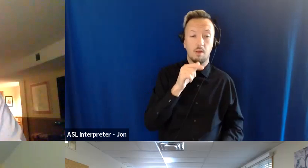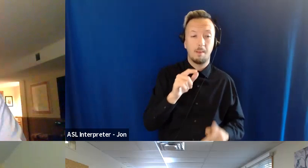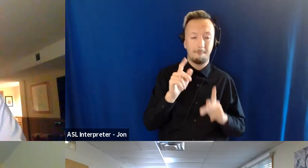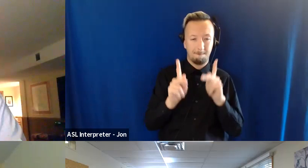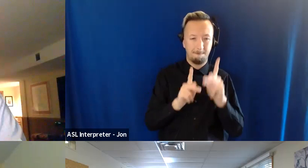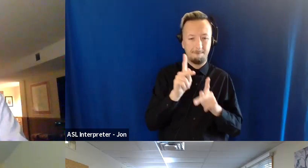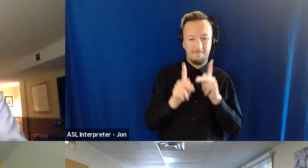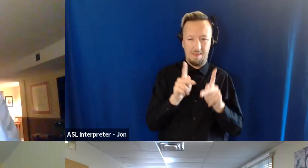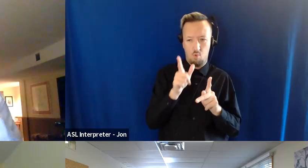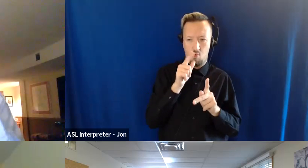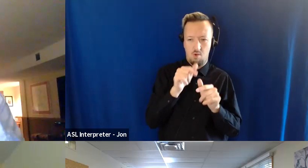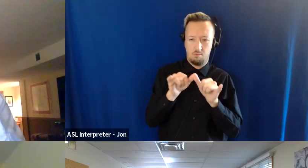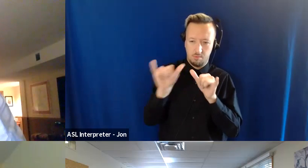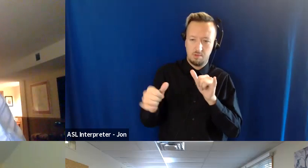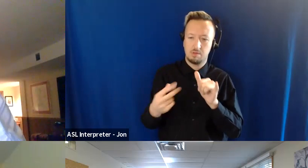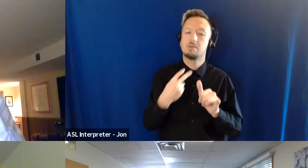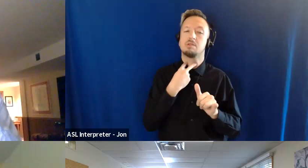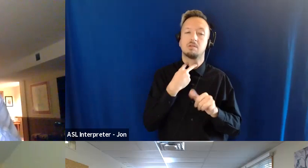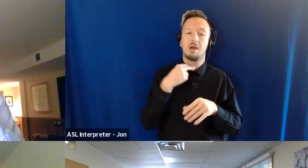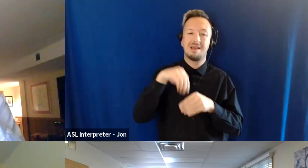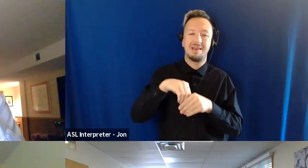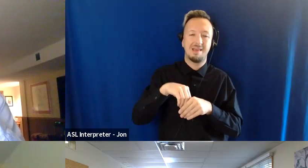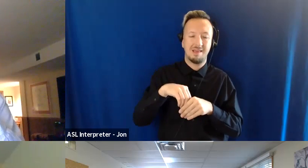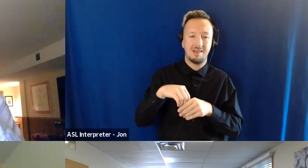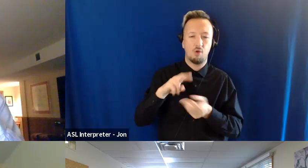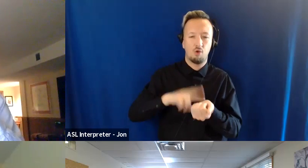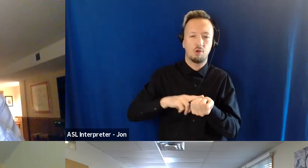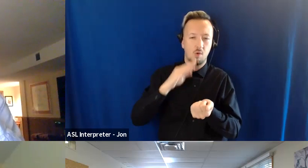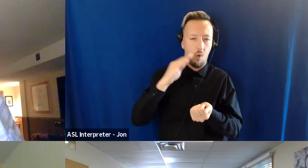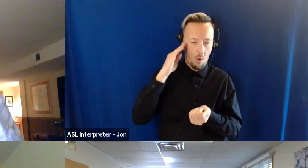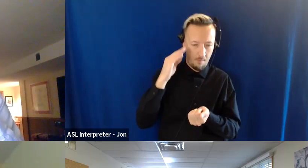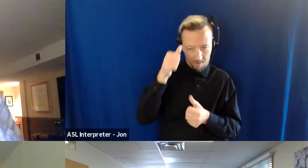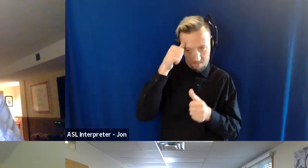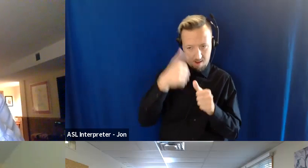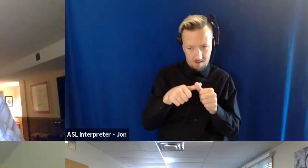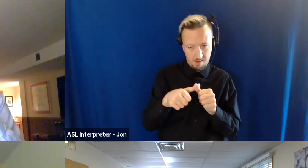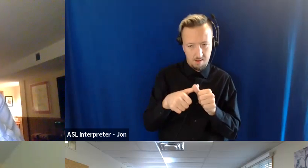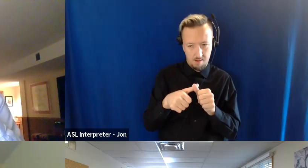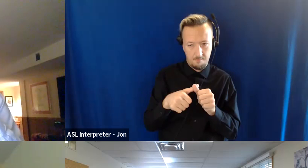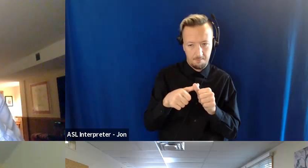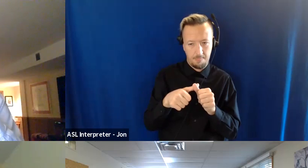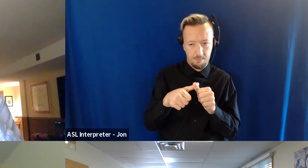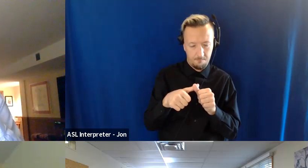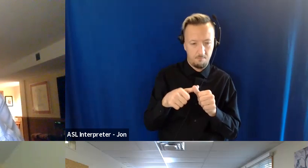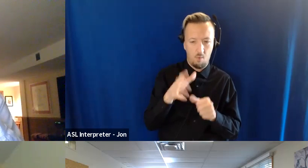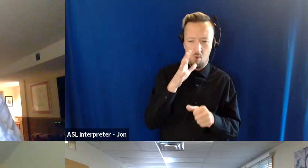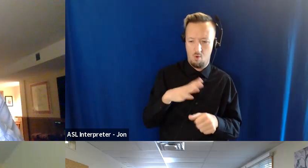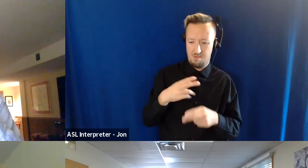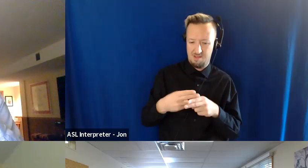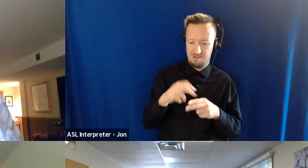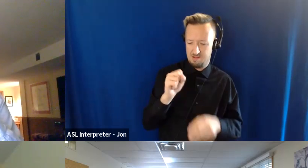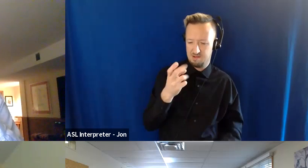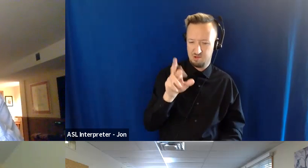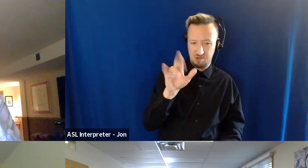who were stuck in the nursing homes, who were those soldiers at those adapt actions. I remember a guy named Ray Jolimar. I remember a woman named